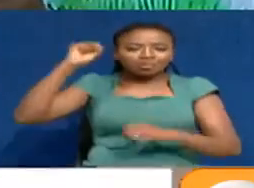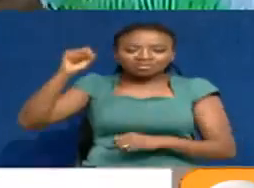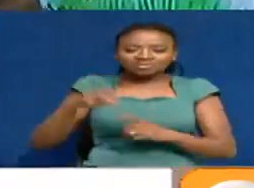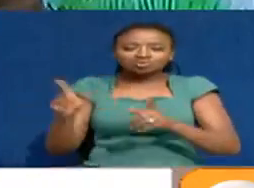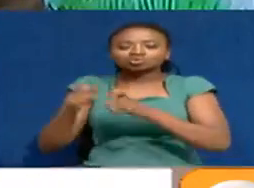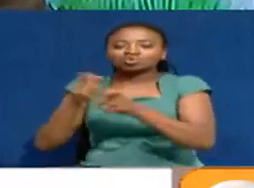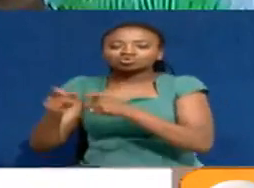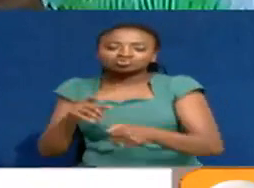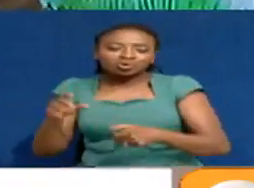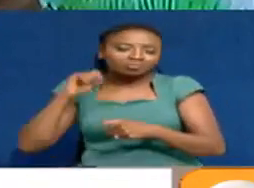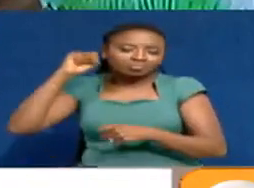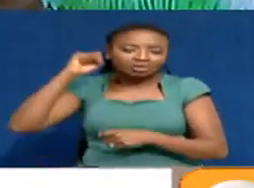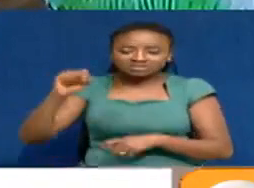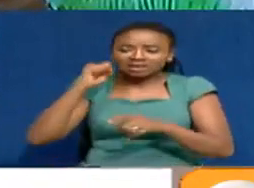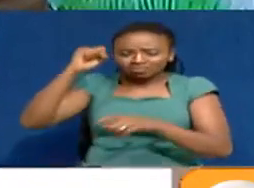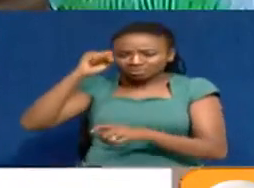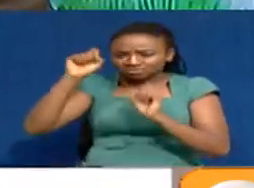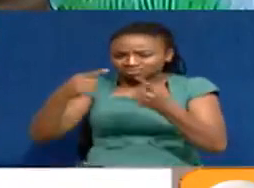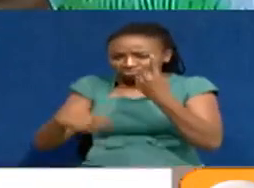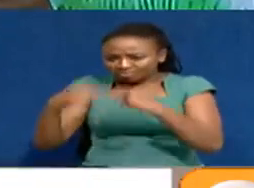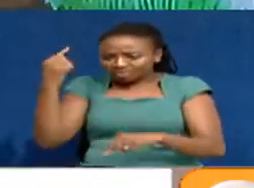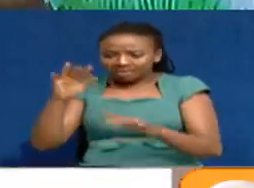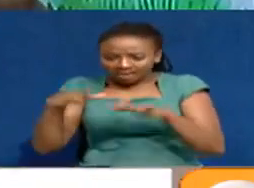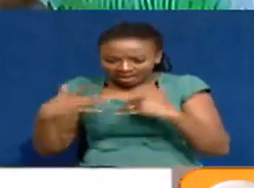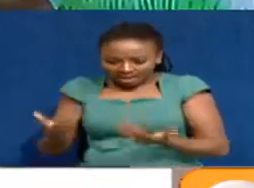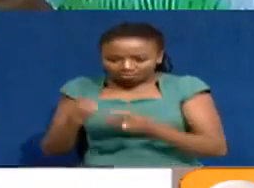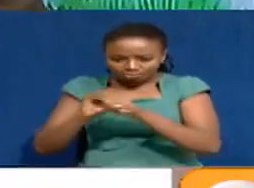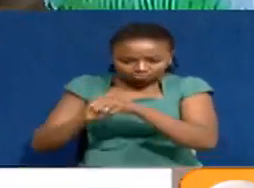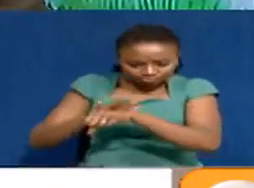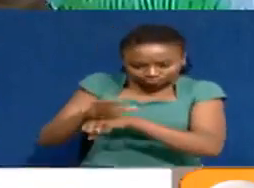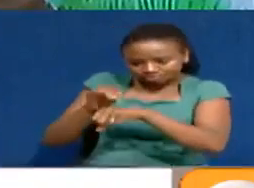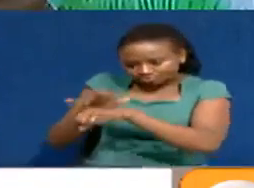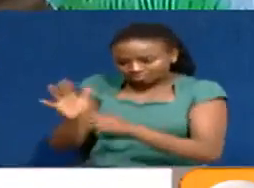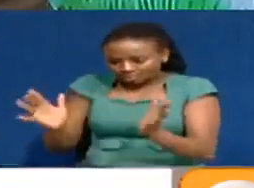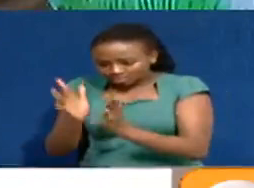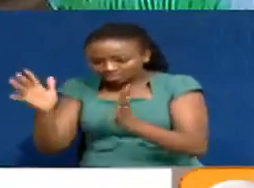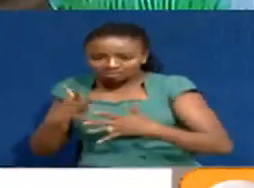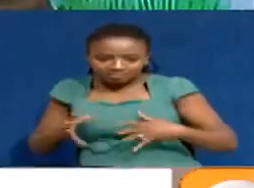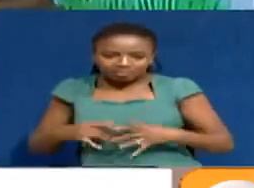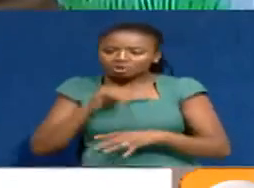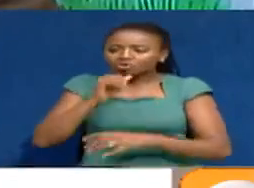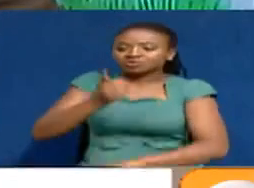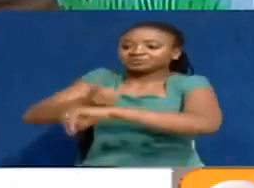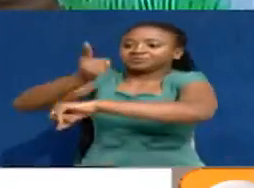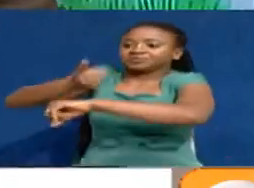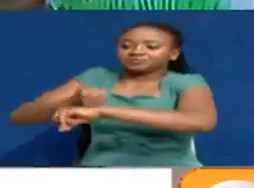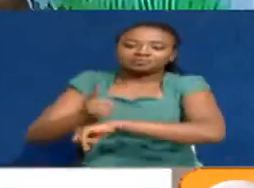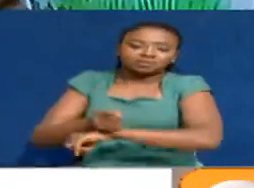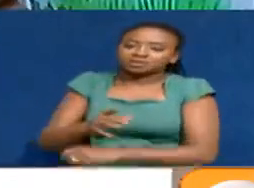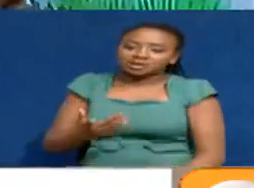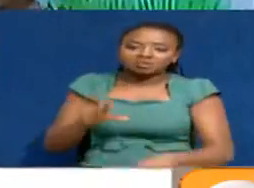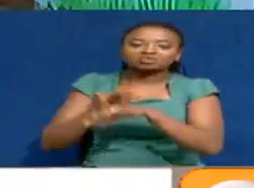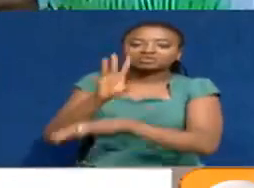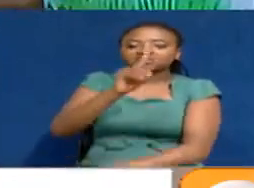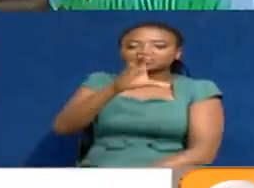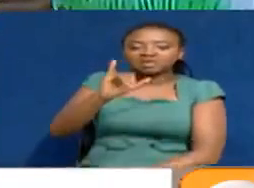through persuasion, consultation, and concurrence. You get people and talk to them. Don't intimidate me that you said the DCI to me if okay. I